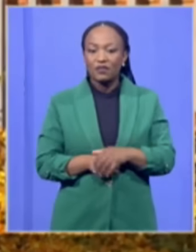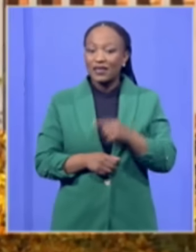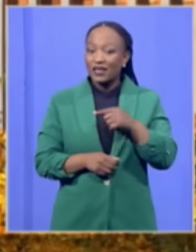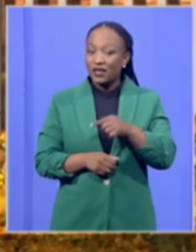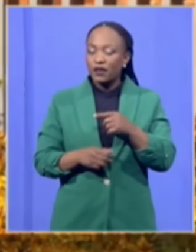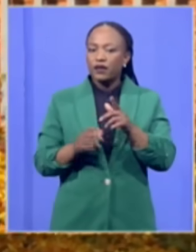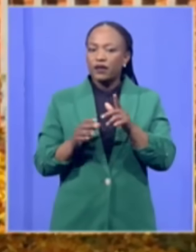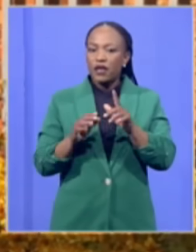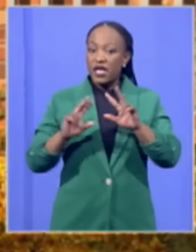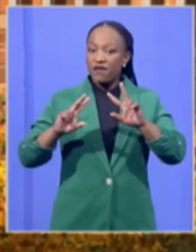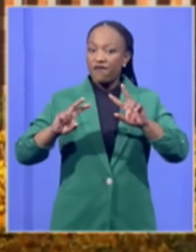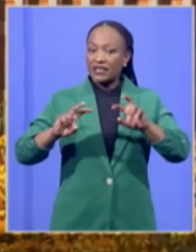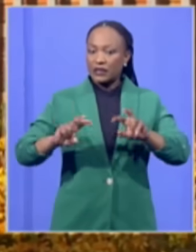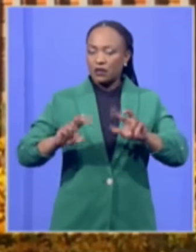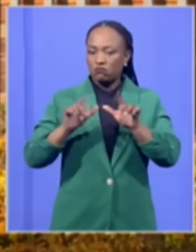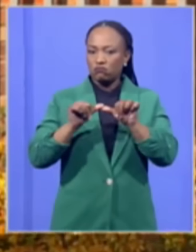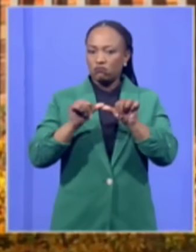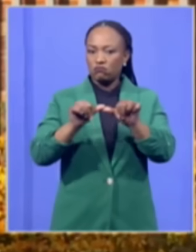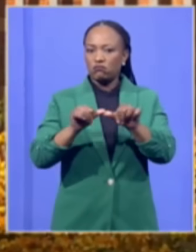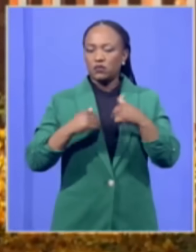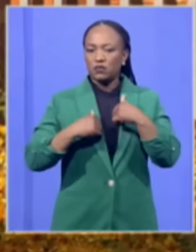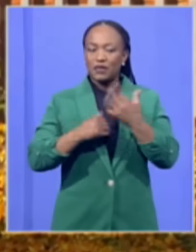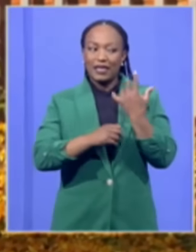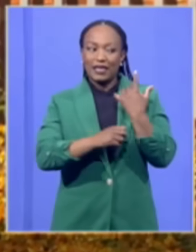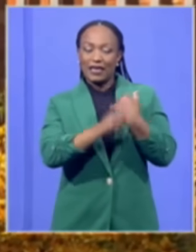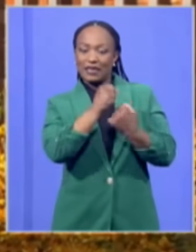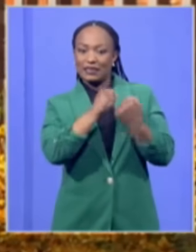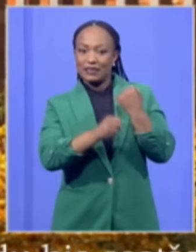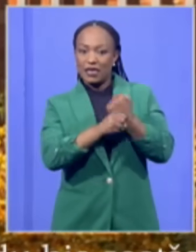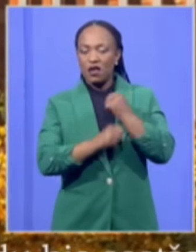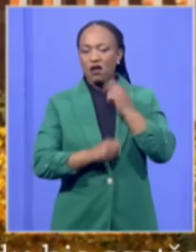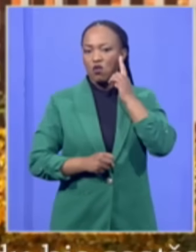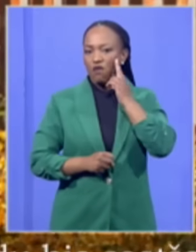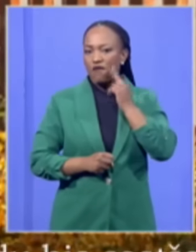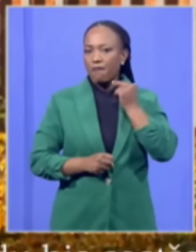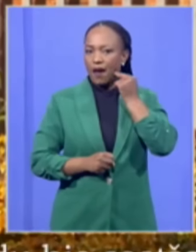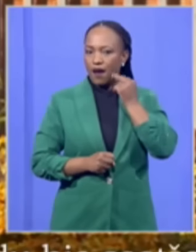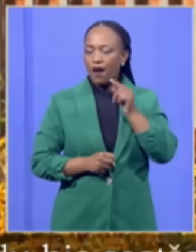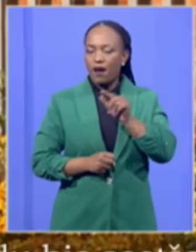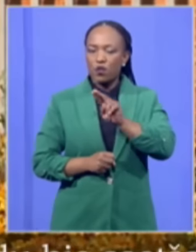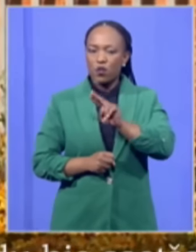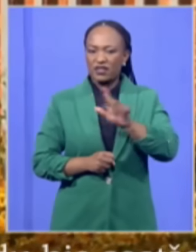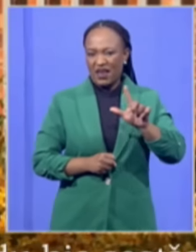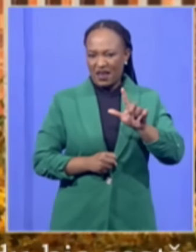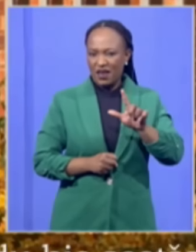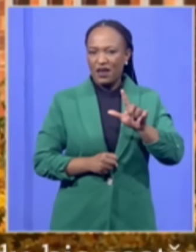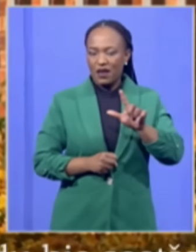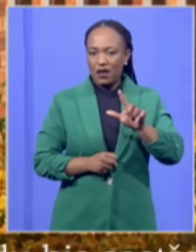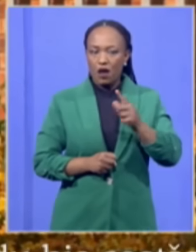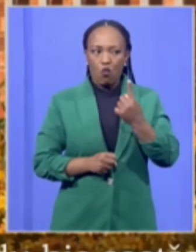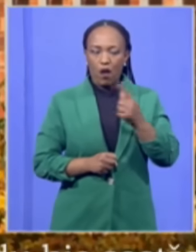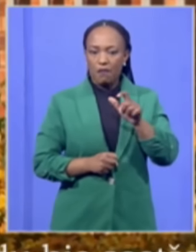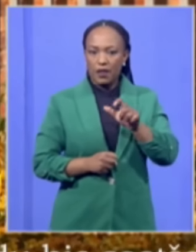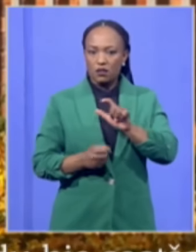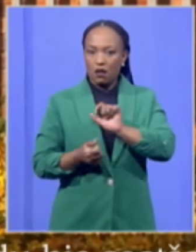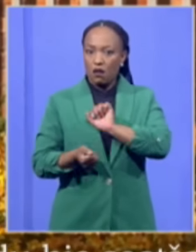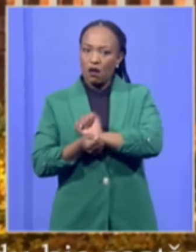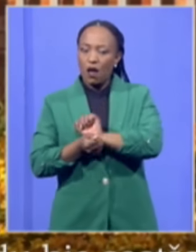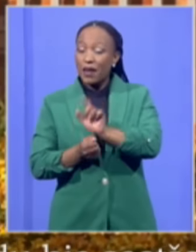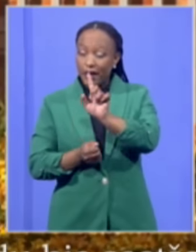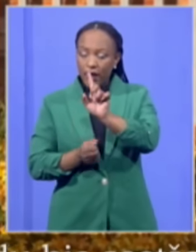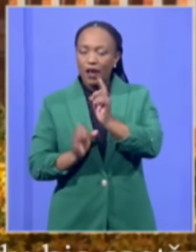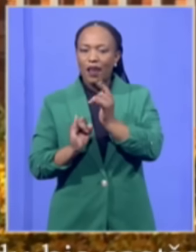It started last year, November 27th, when we arrested one suspect. In fact, we arrested 11